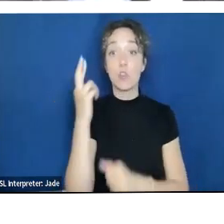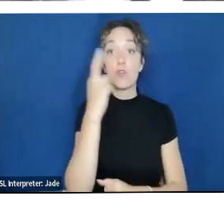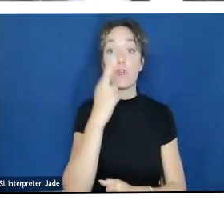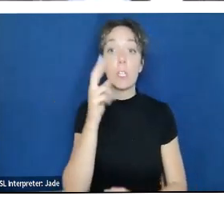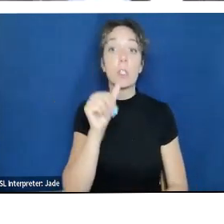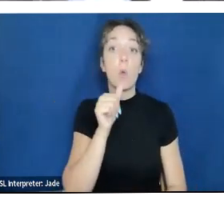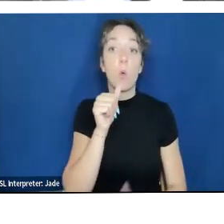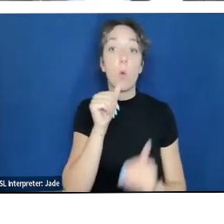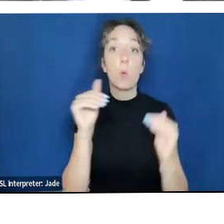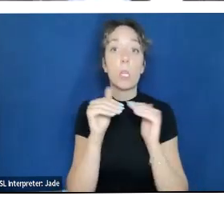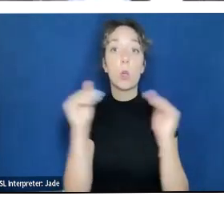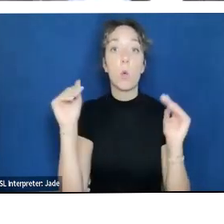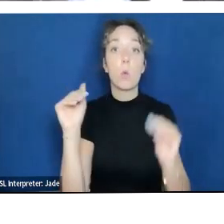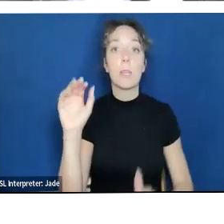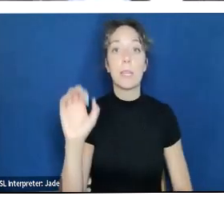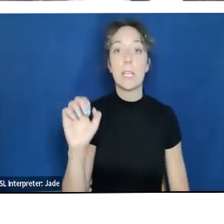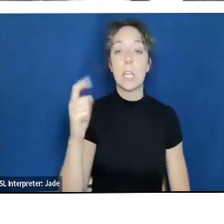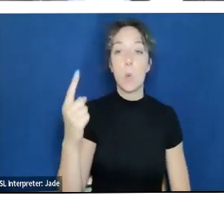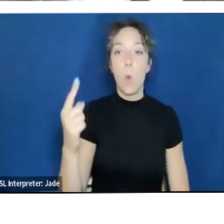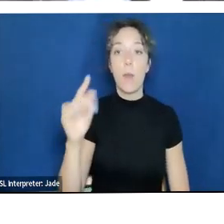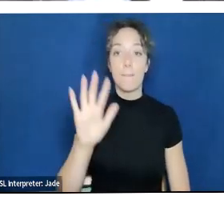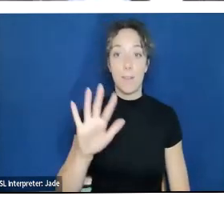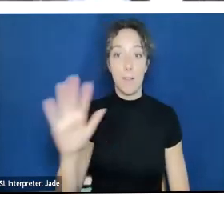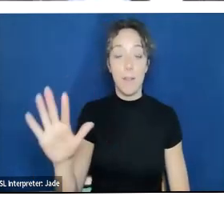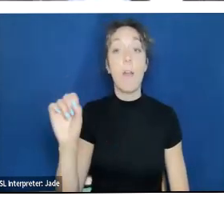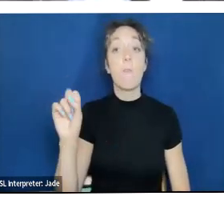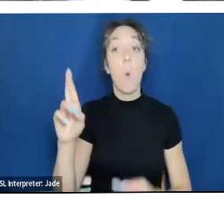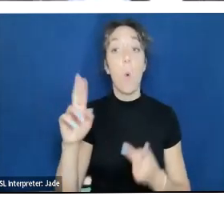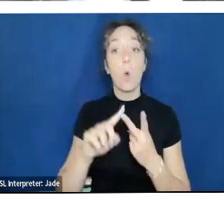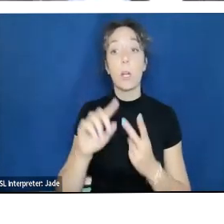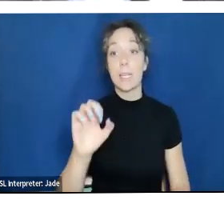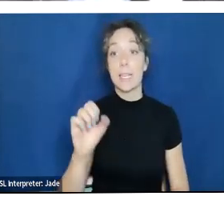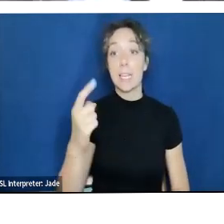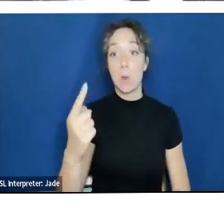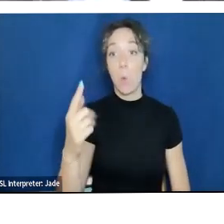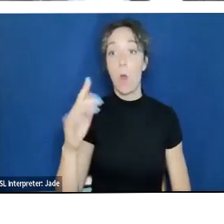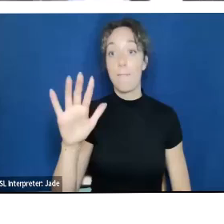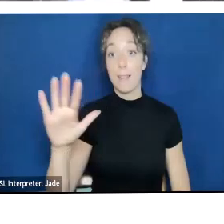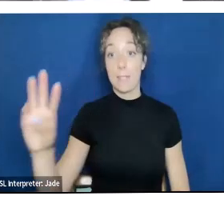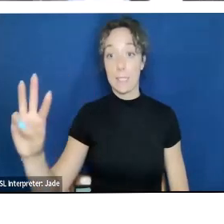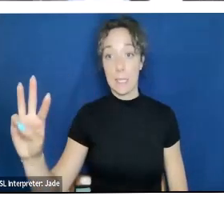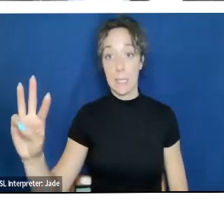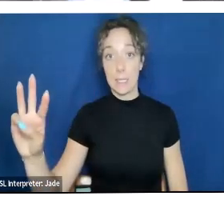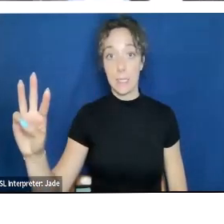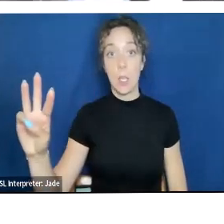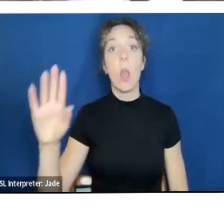to E155 or E156